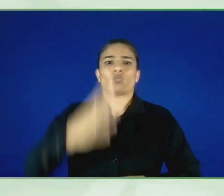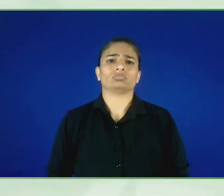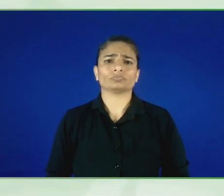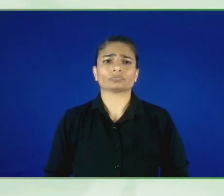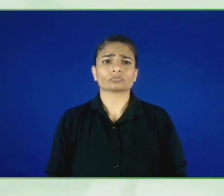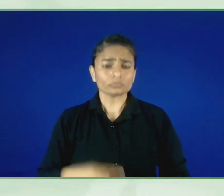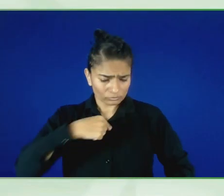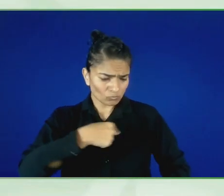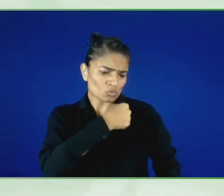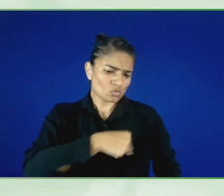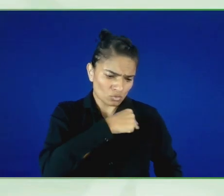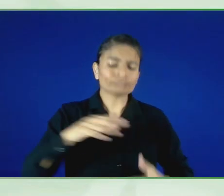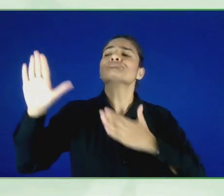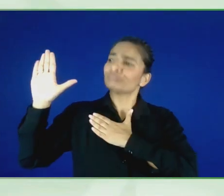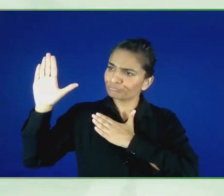so essential.